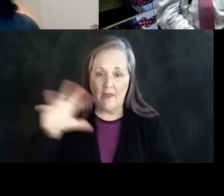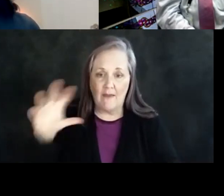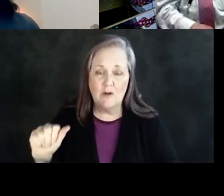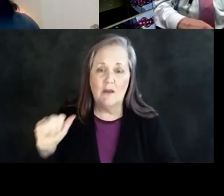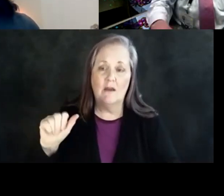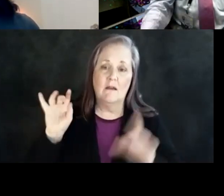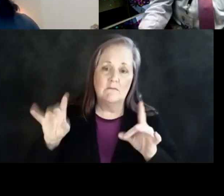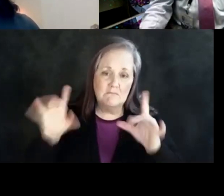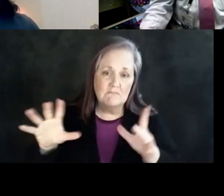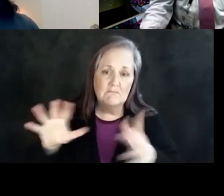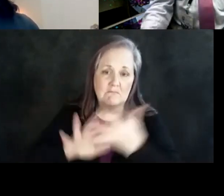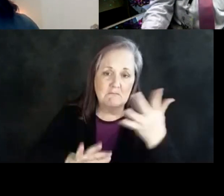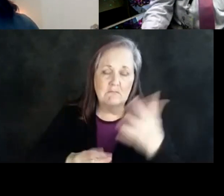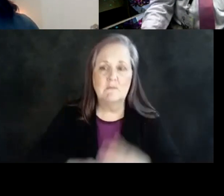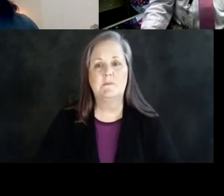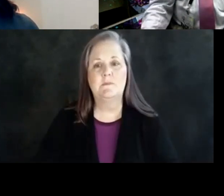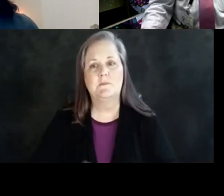variants?